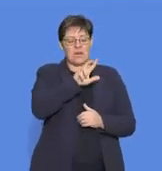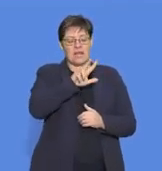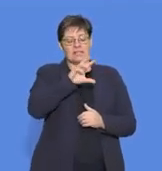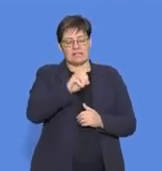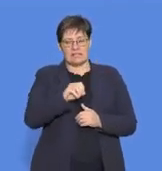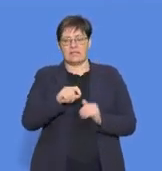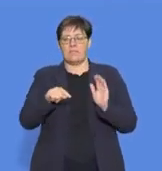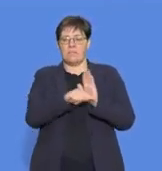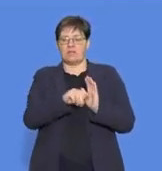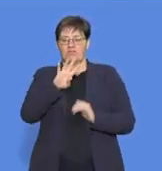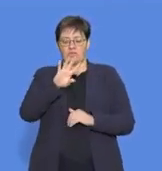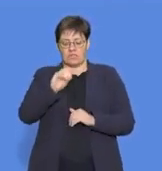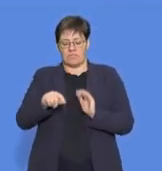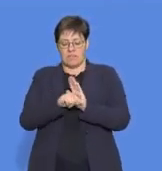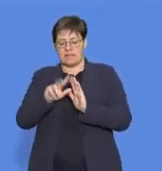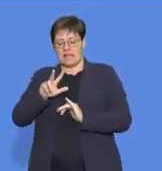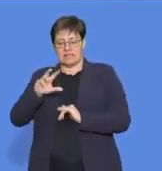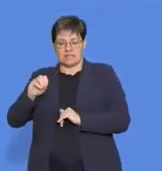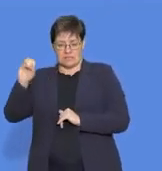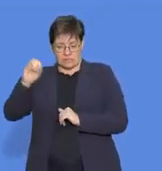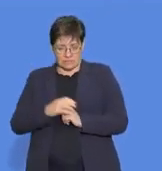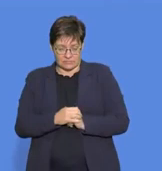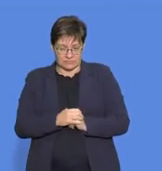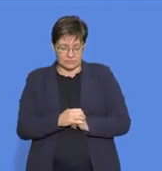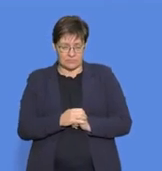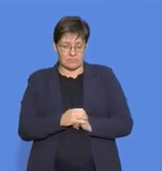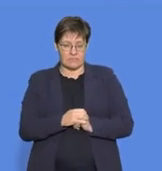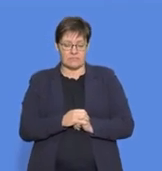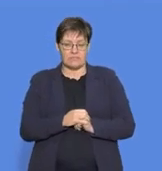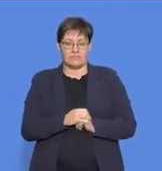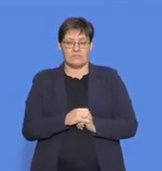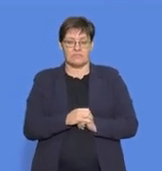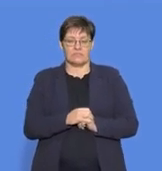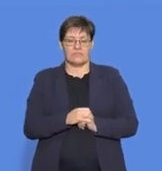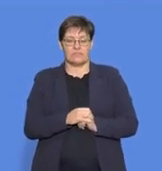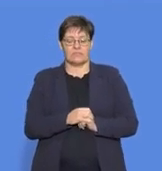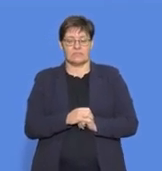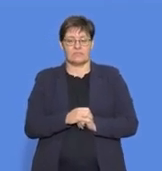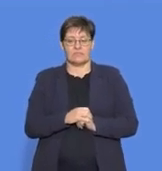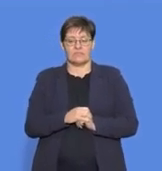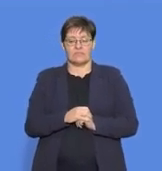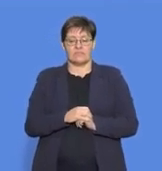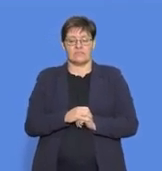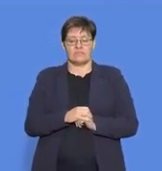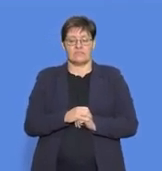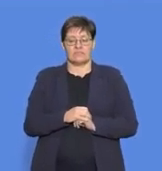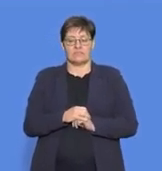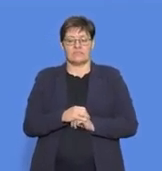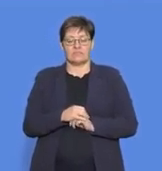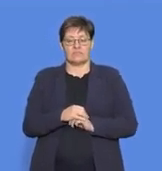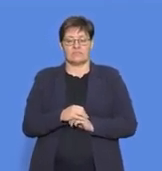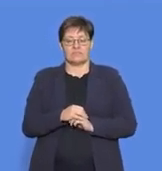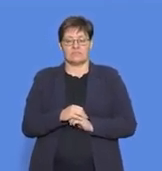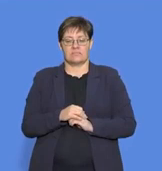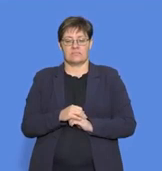quite easily by just subtracting the other two from 180 degrees. So let's do that calculation quickly. So